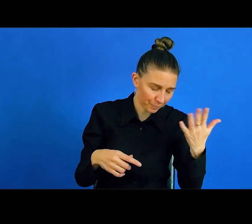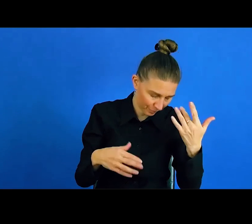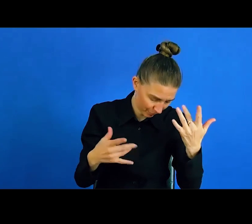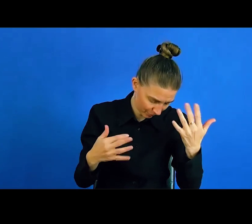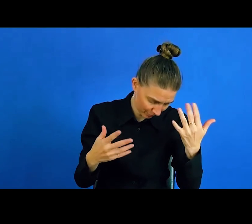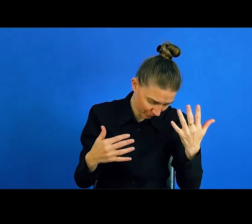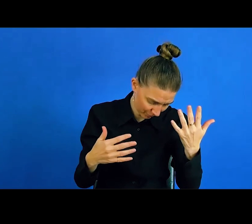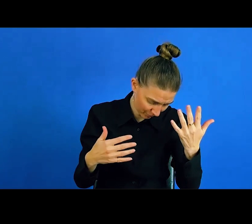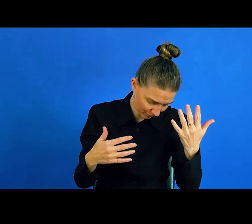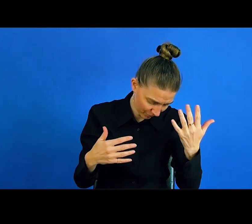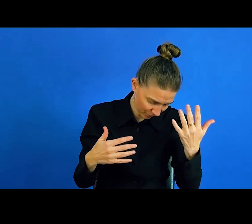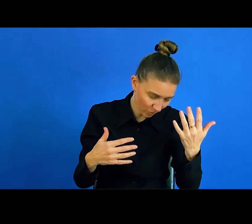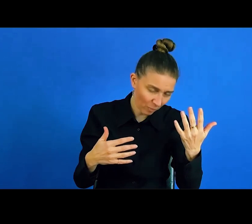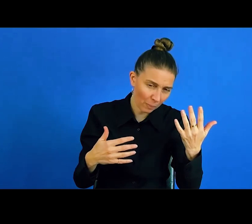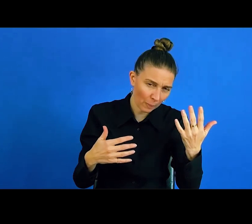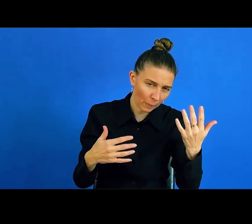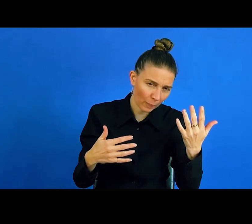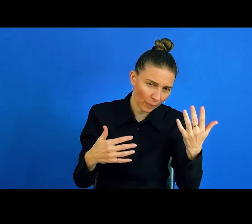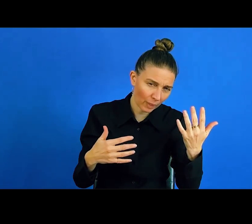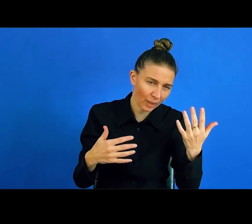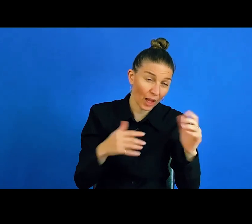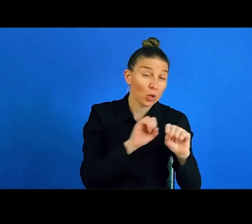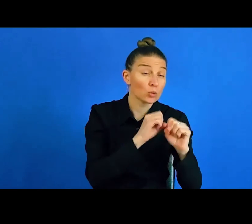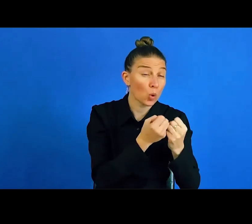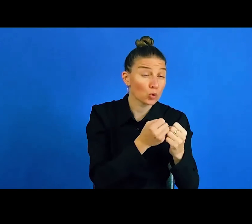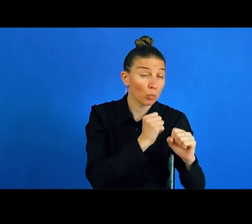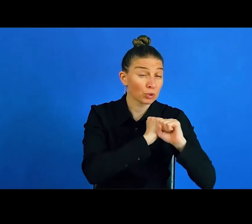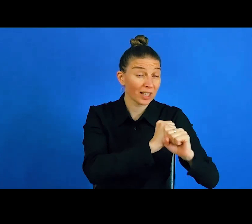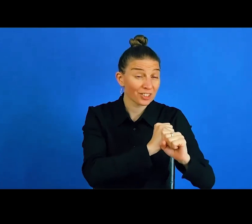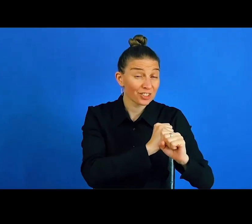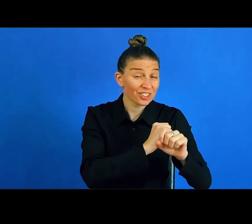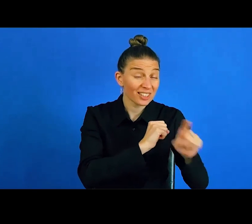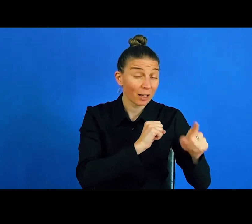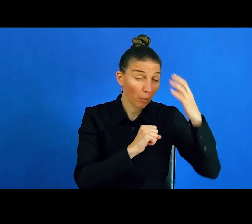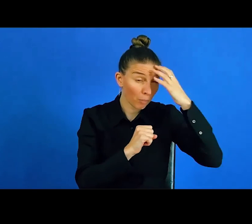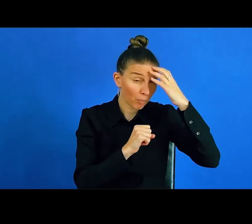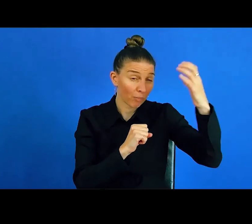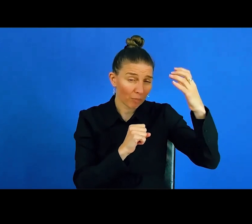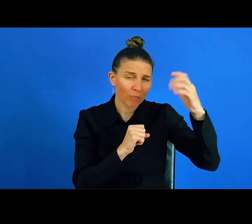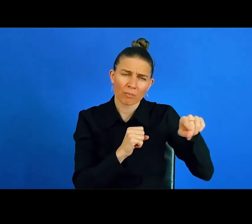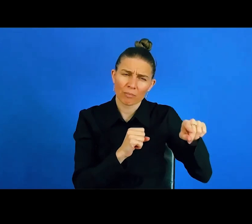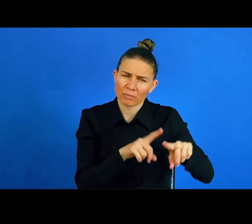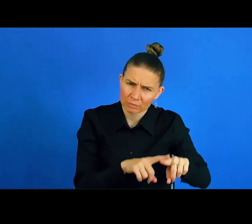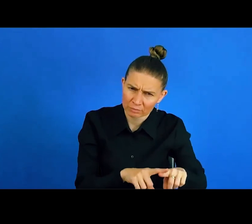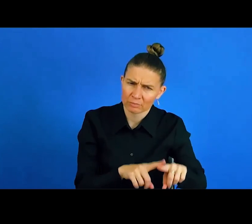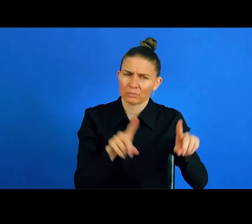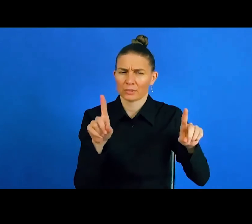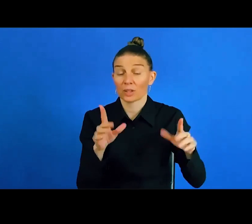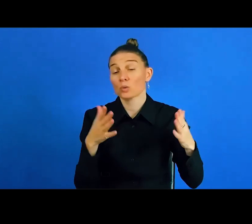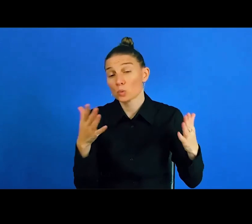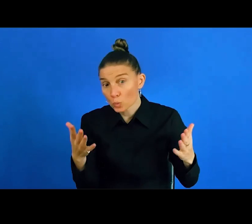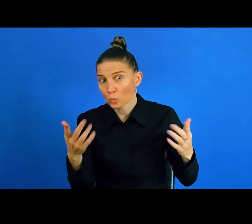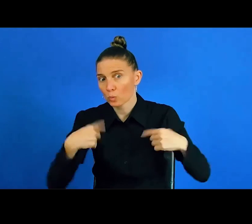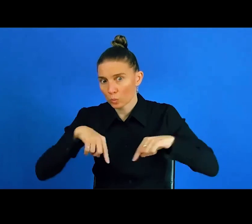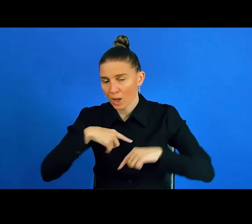administrative records, especially on the social protection. So the ILO has been also providing, assisting countries in order